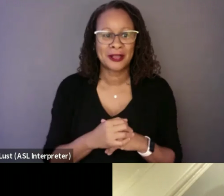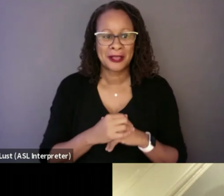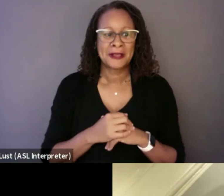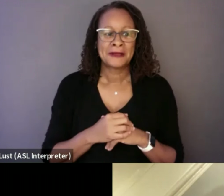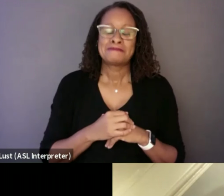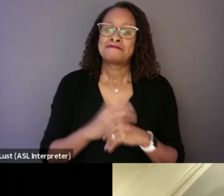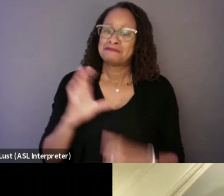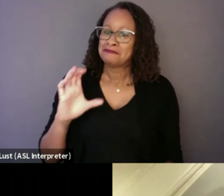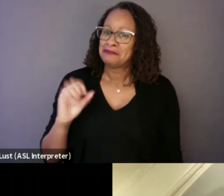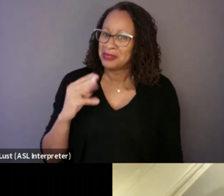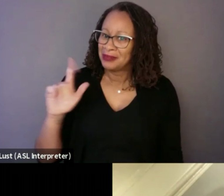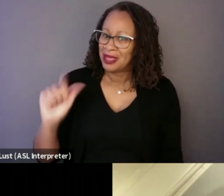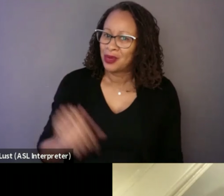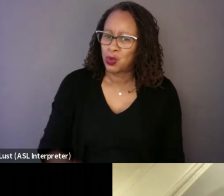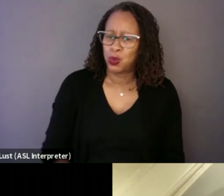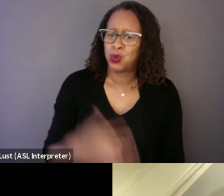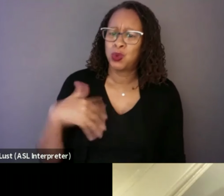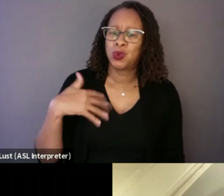I think, it's a difficult question.